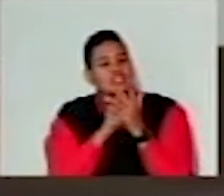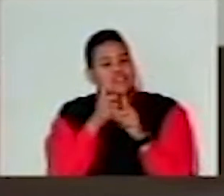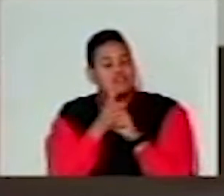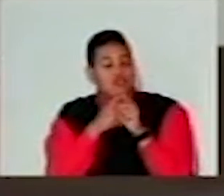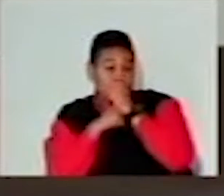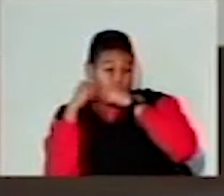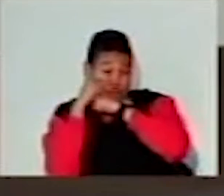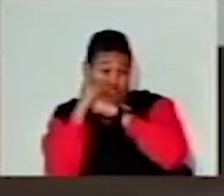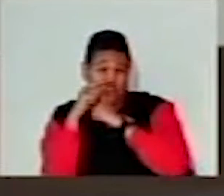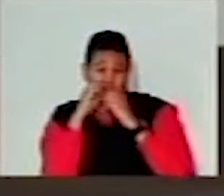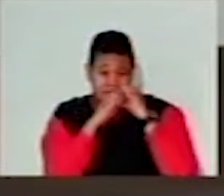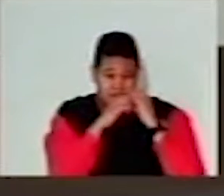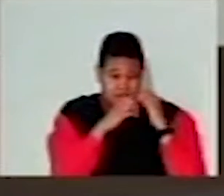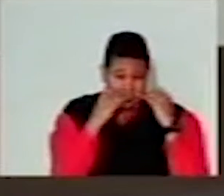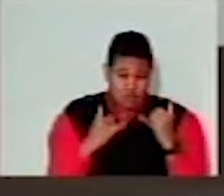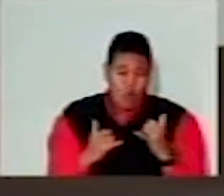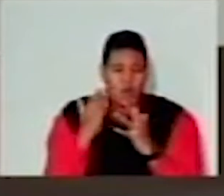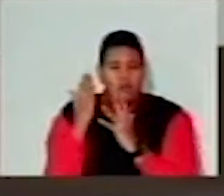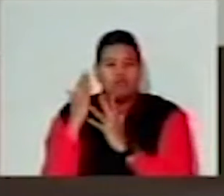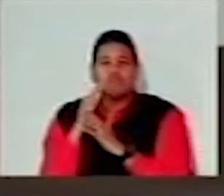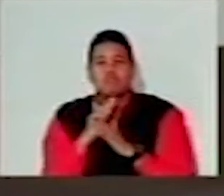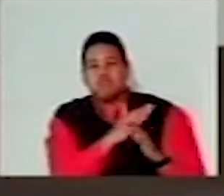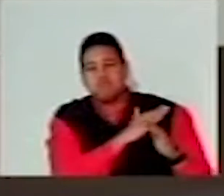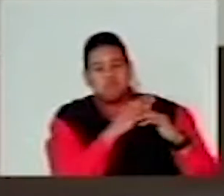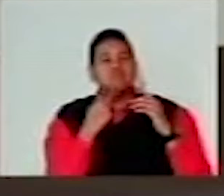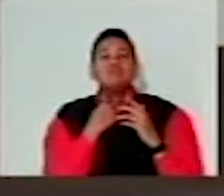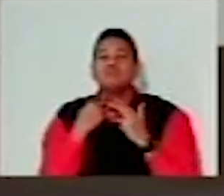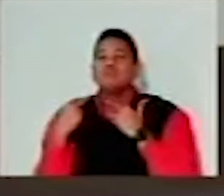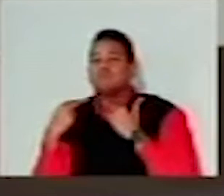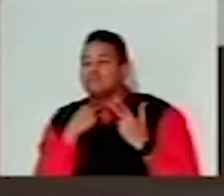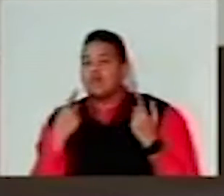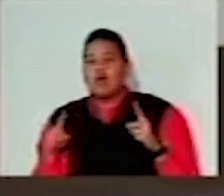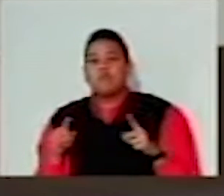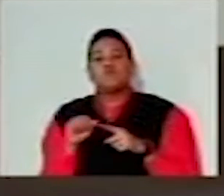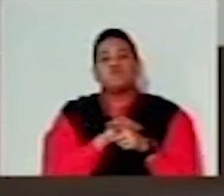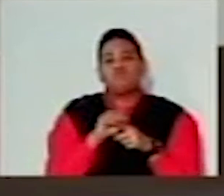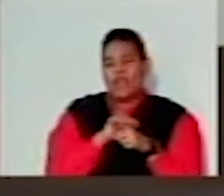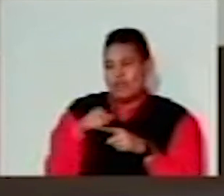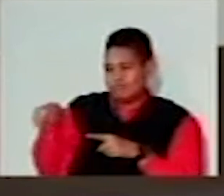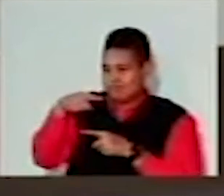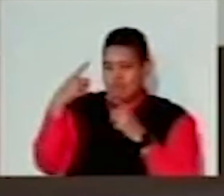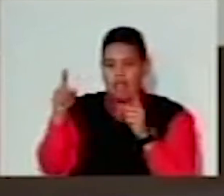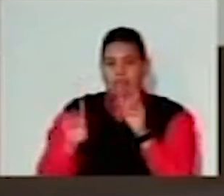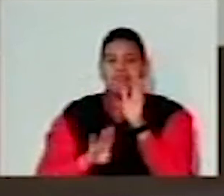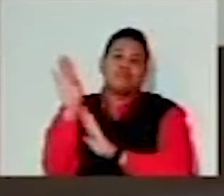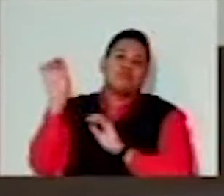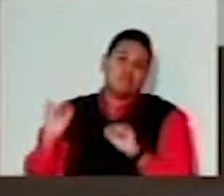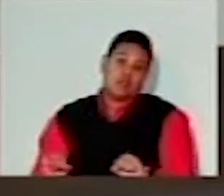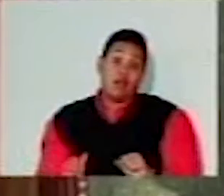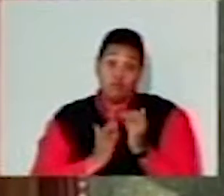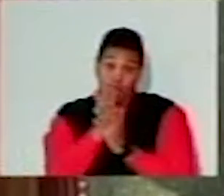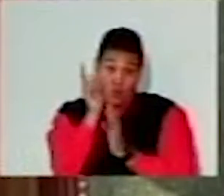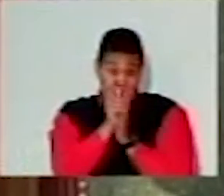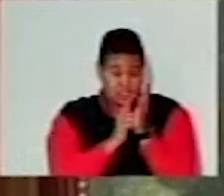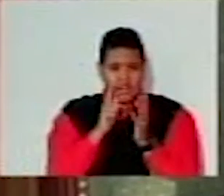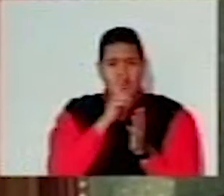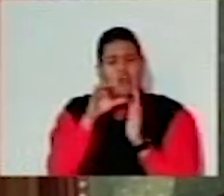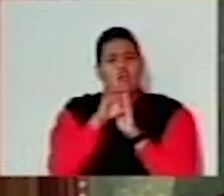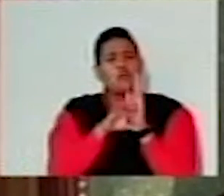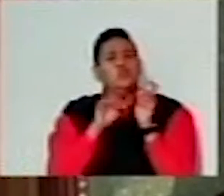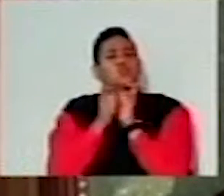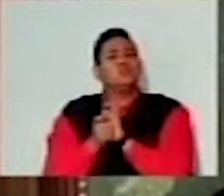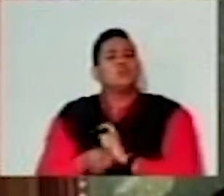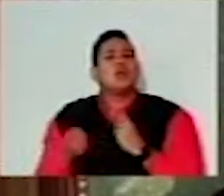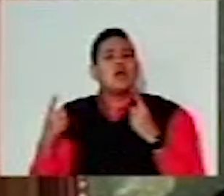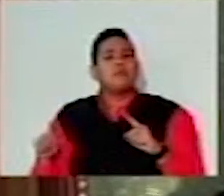to correct existing impediments to trade and cooperation. Through legislative and constitutional reform,